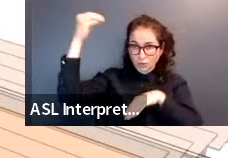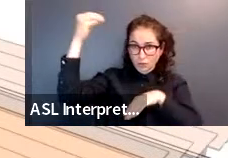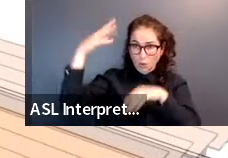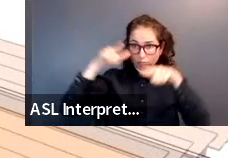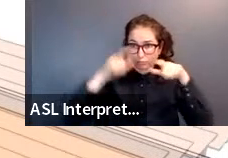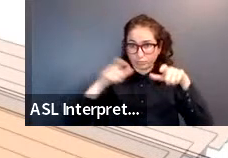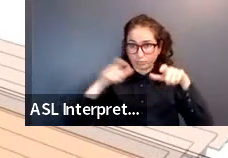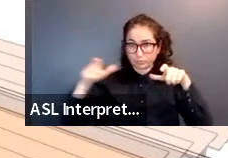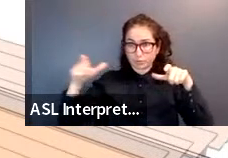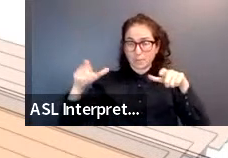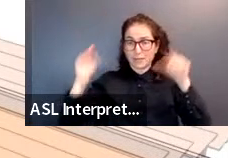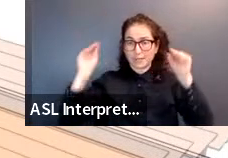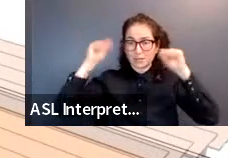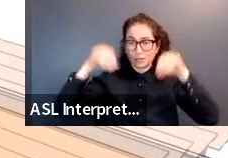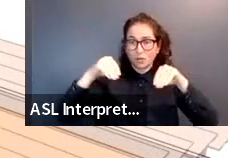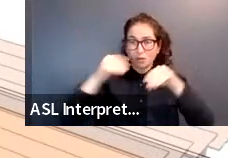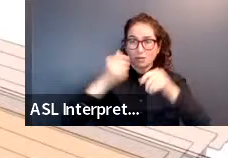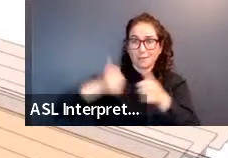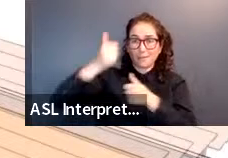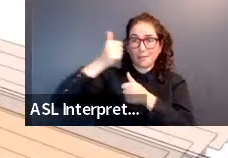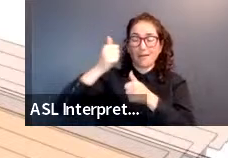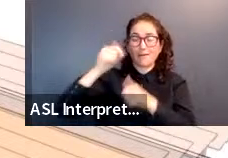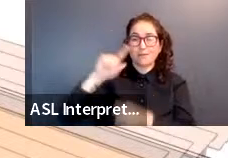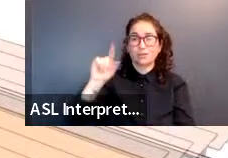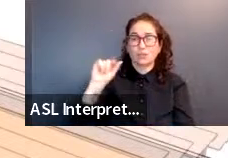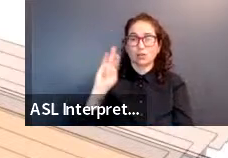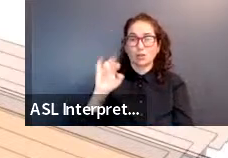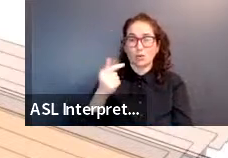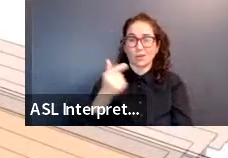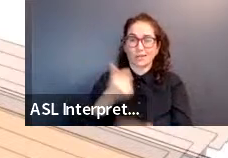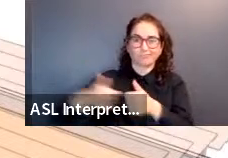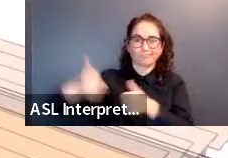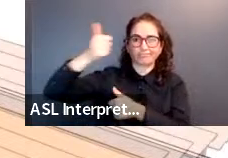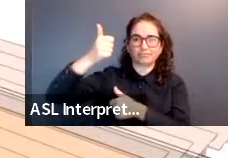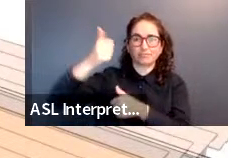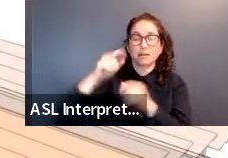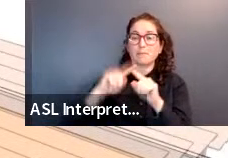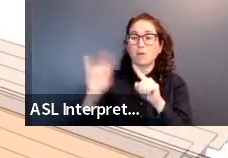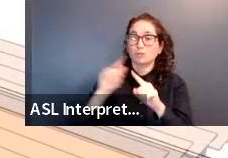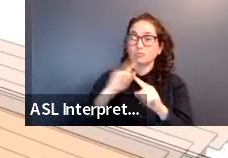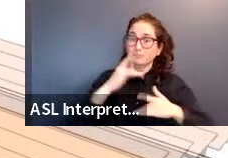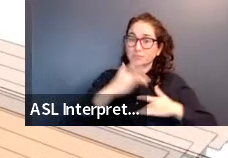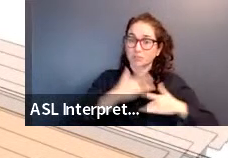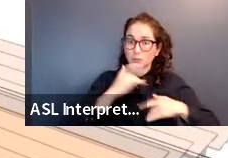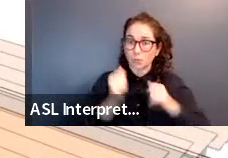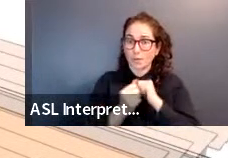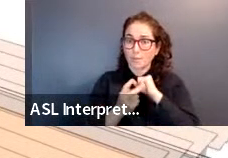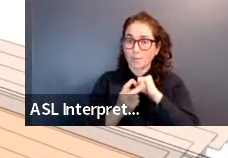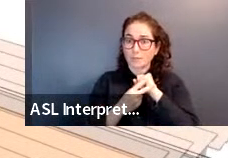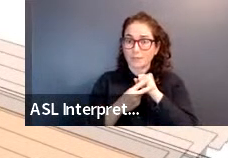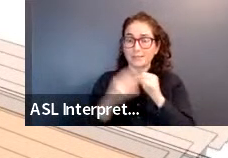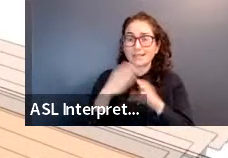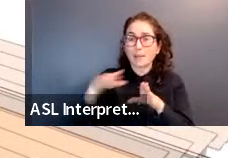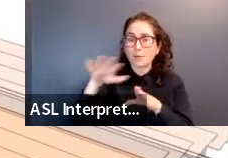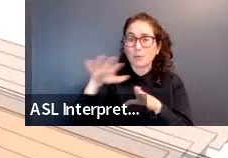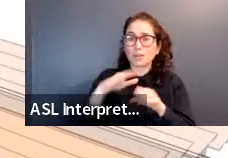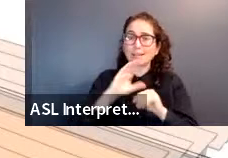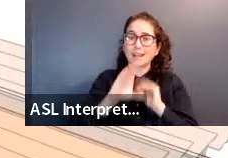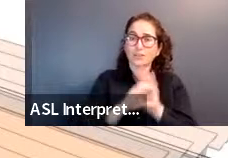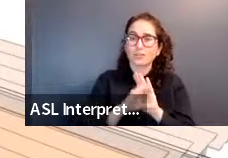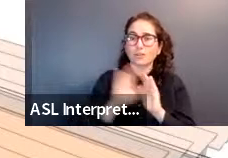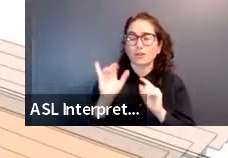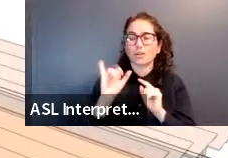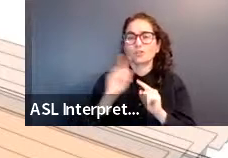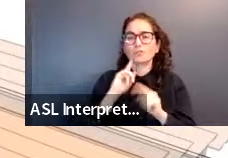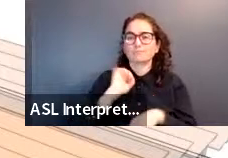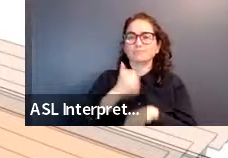rooftops, even above the zoning height limit. However, we were also greatly concerned with preserving neighborhood character and instituted height limits